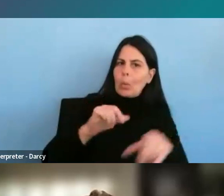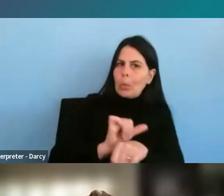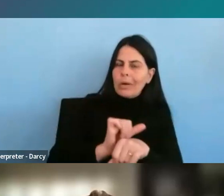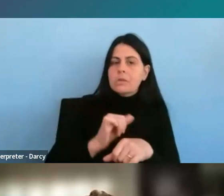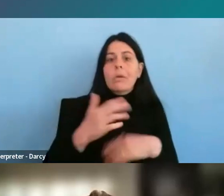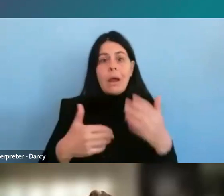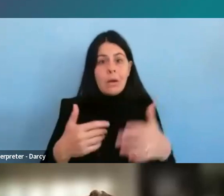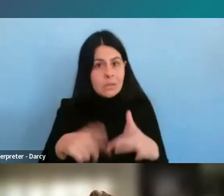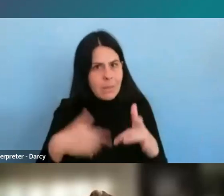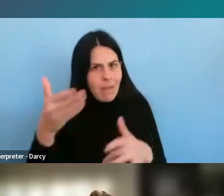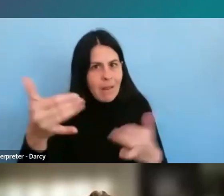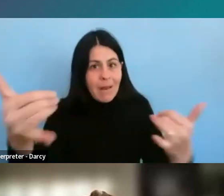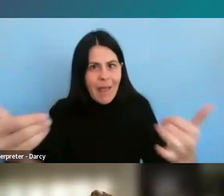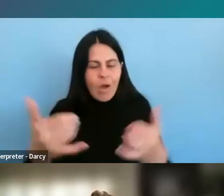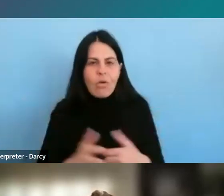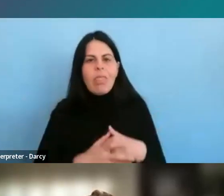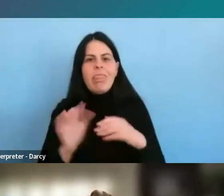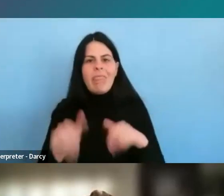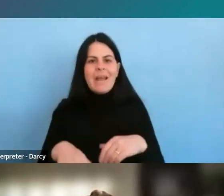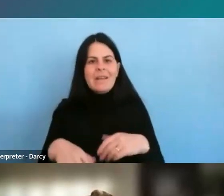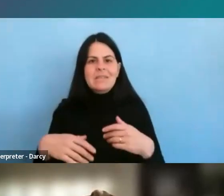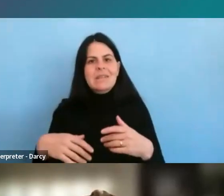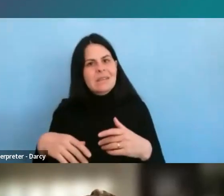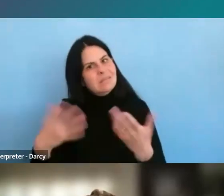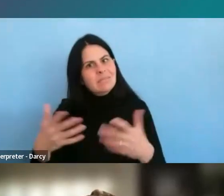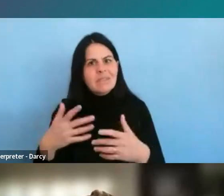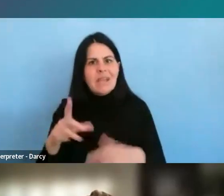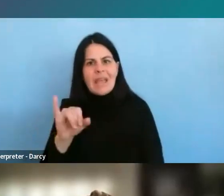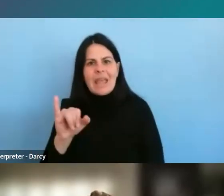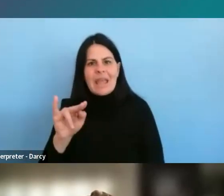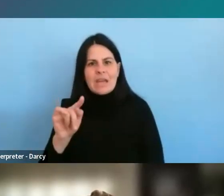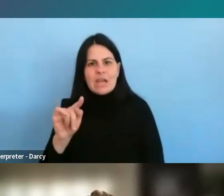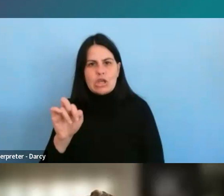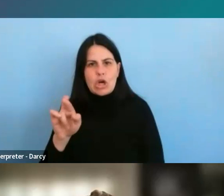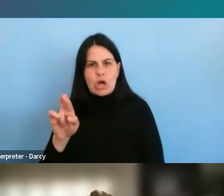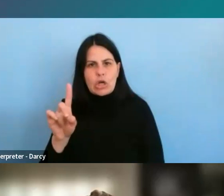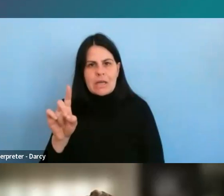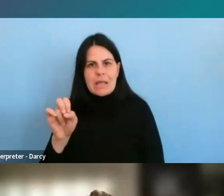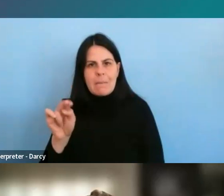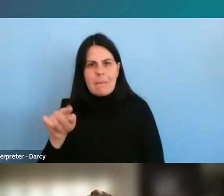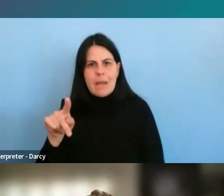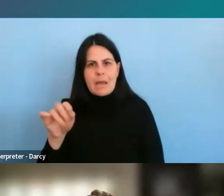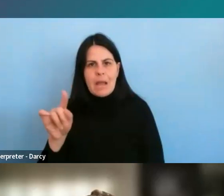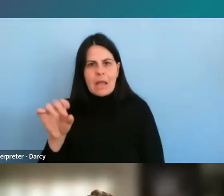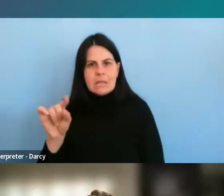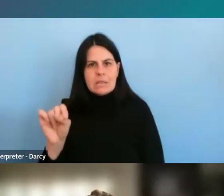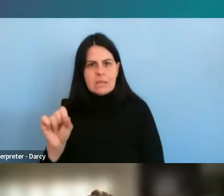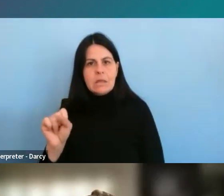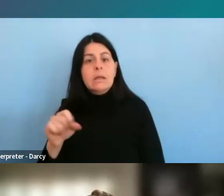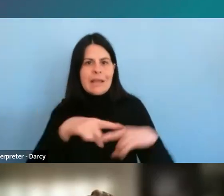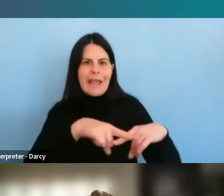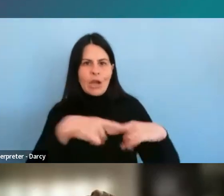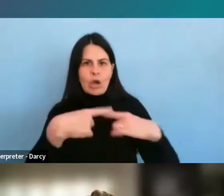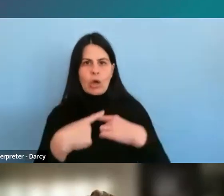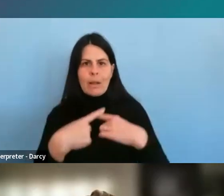of interdependence is what we, you know, call it, where there is me as a spouse, as